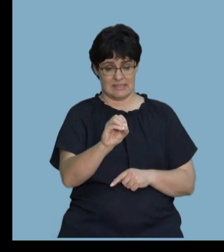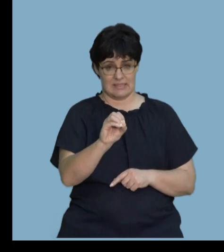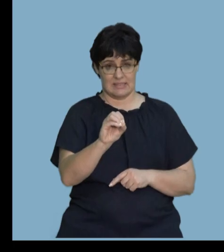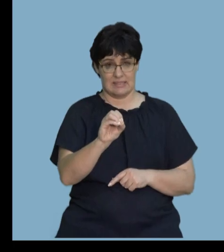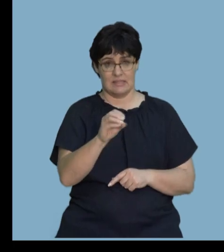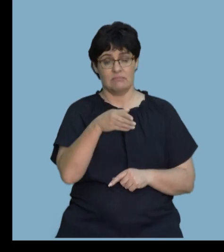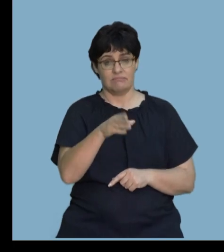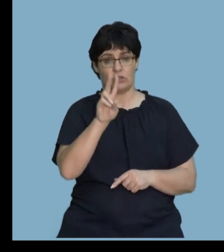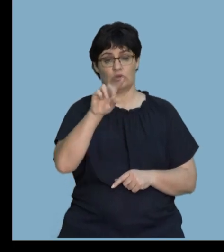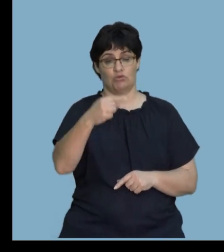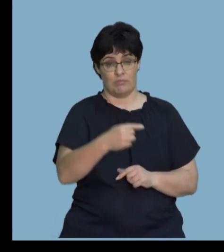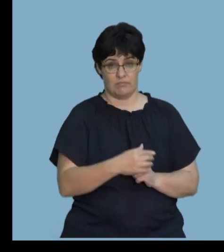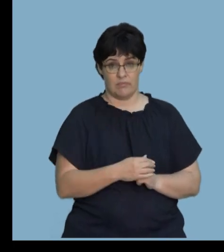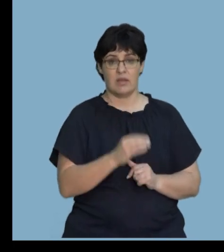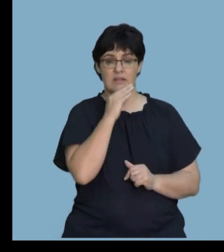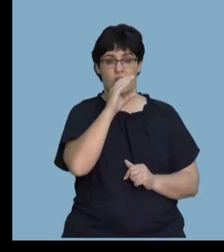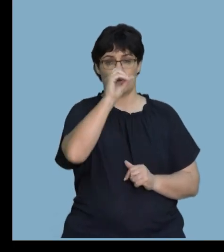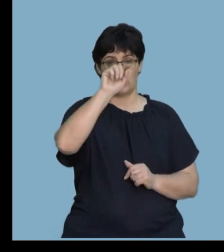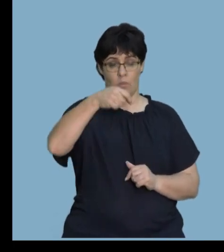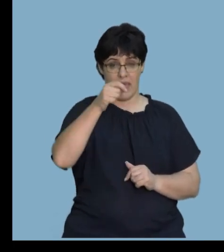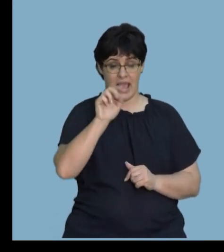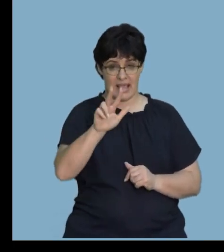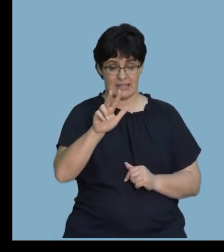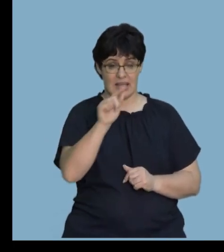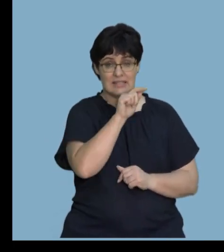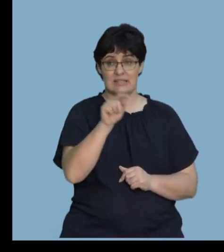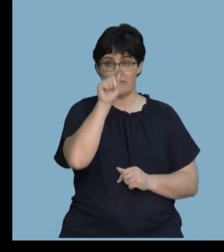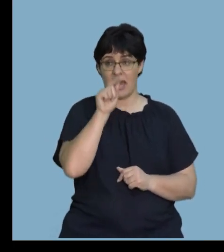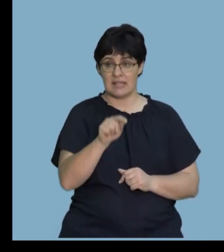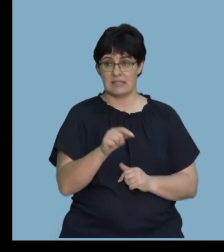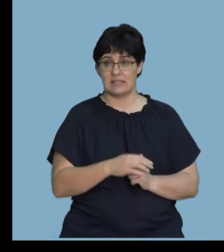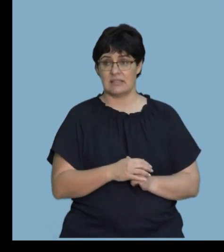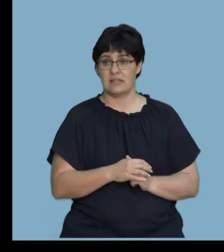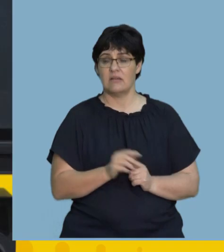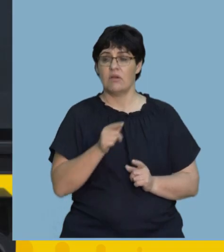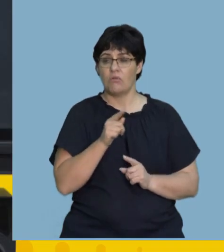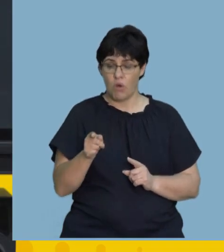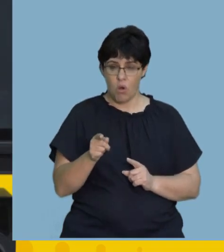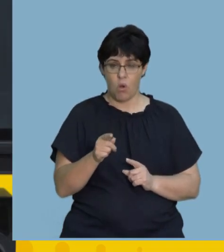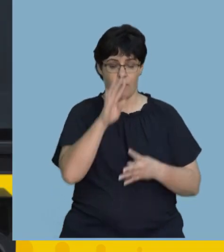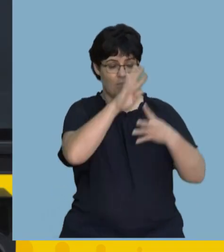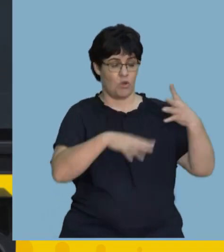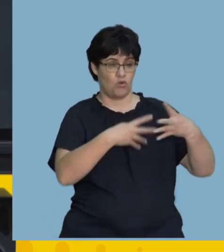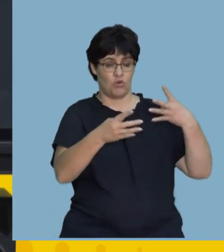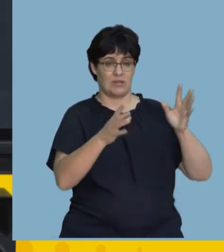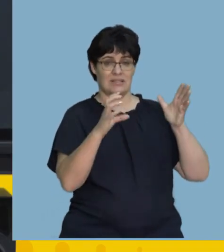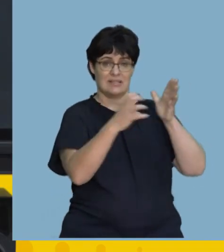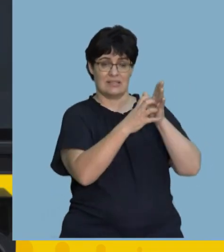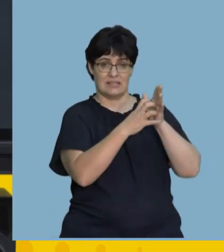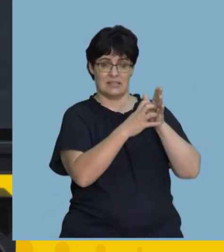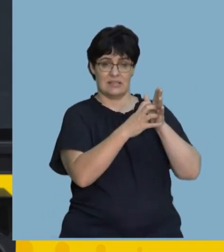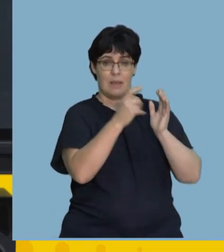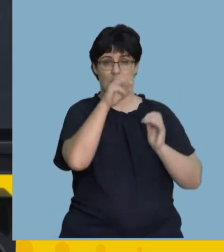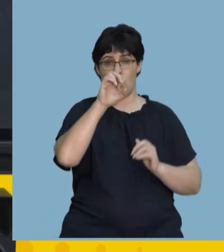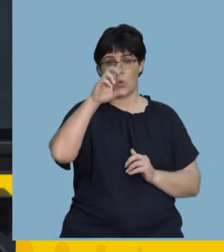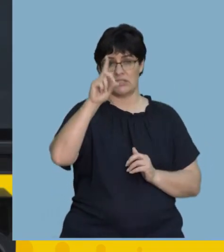grams. So this is 0.8 divided. Now we need to go to the periodic table to be able to determine the molecular